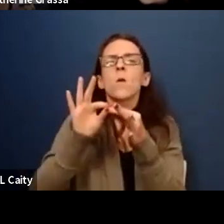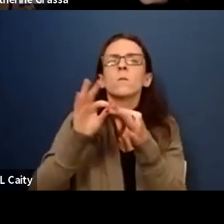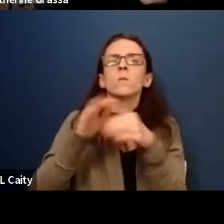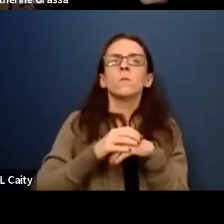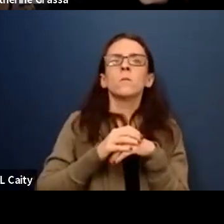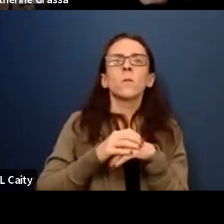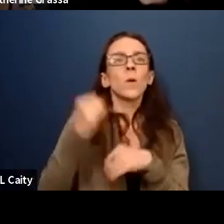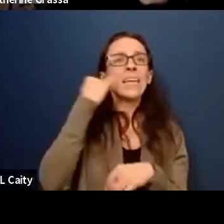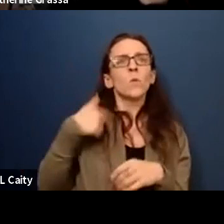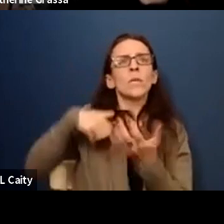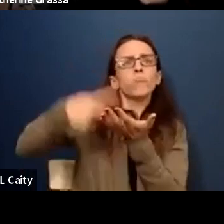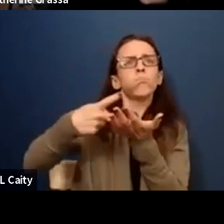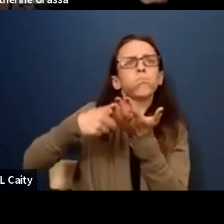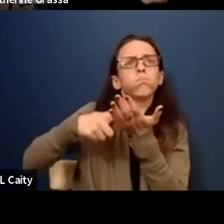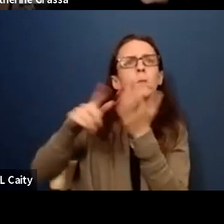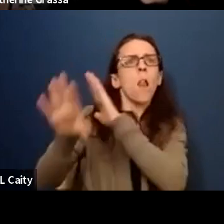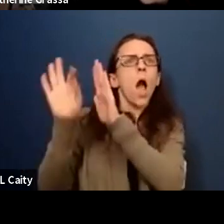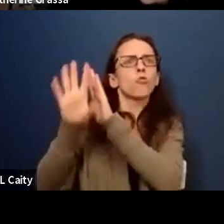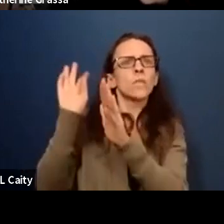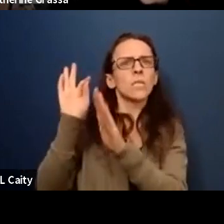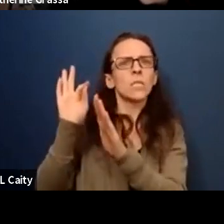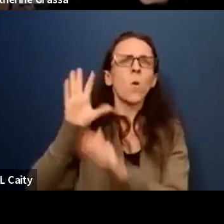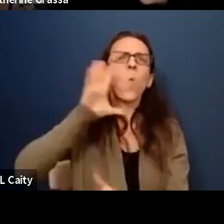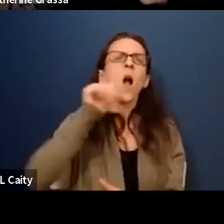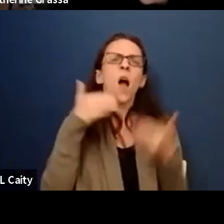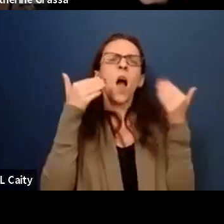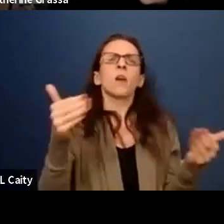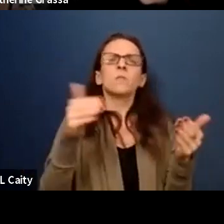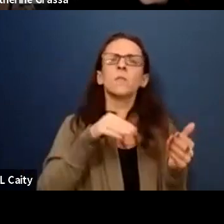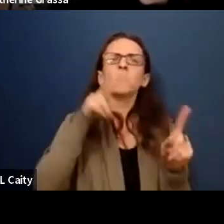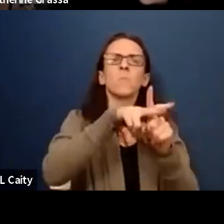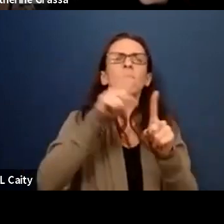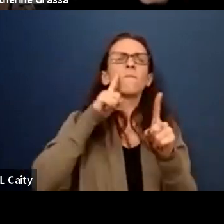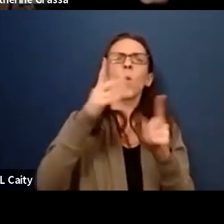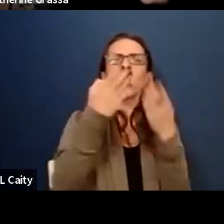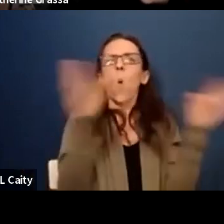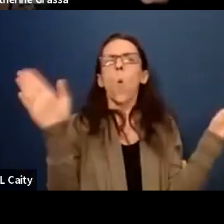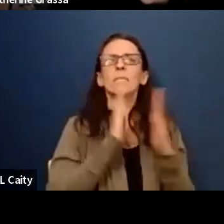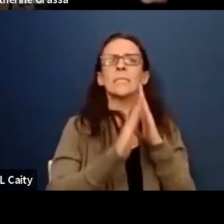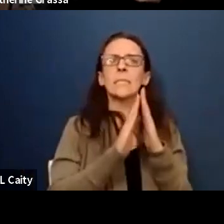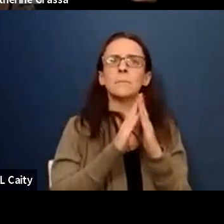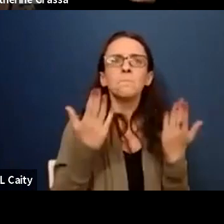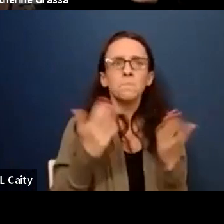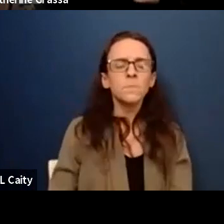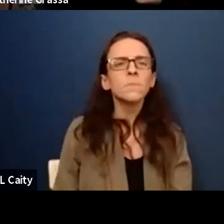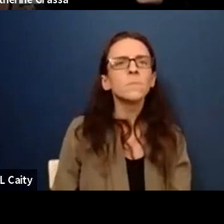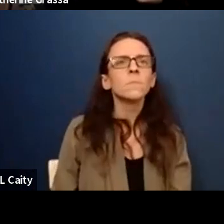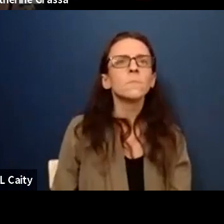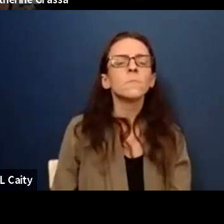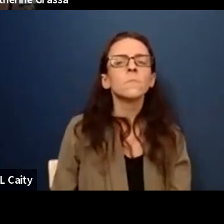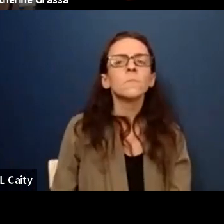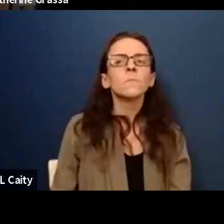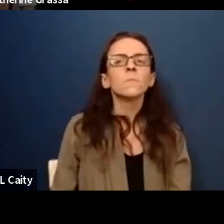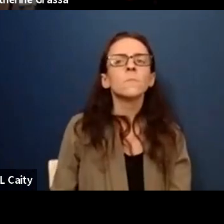about a lottery, why not to go with a citywide lottery? And my proposal would